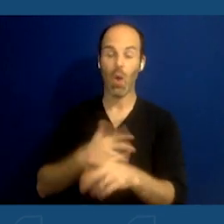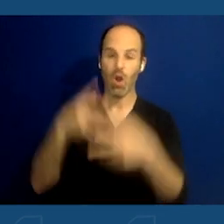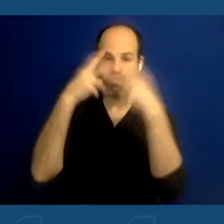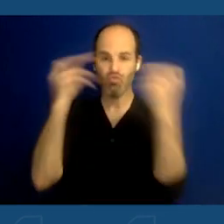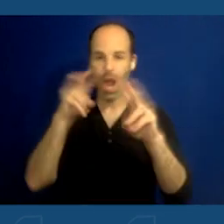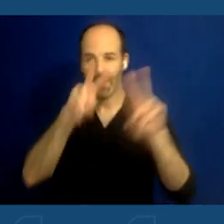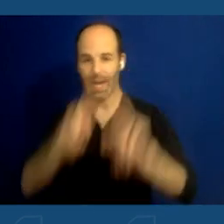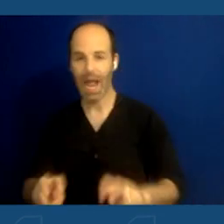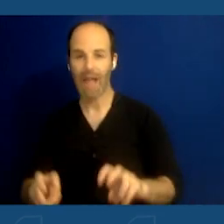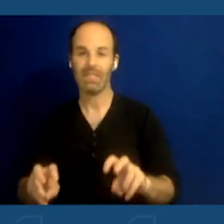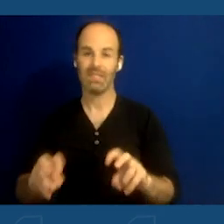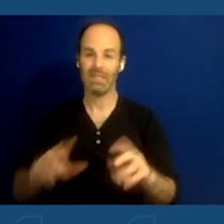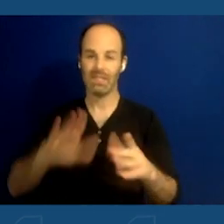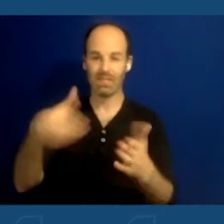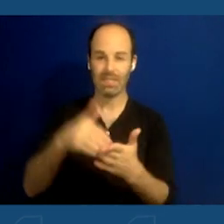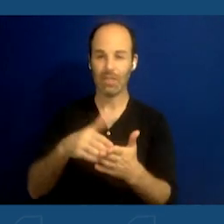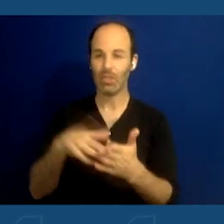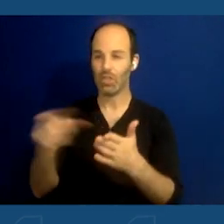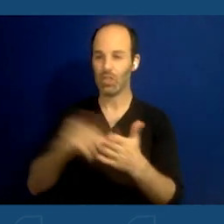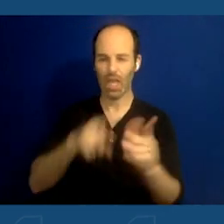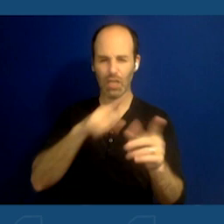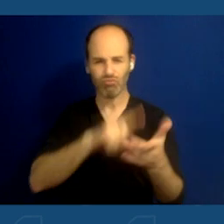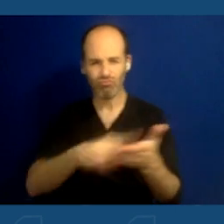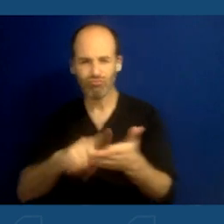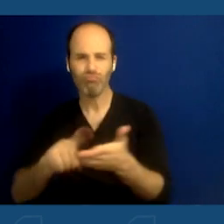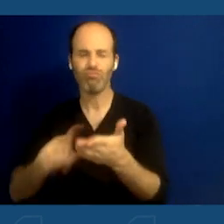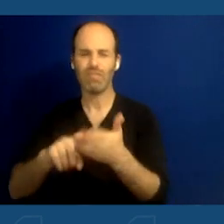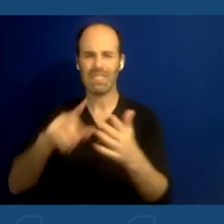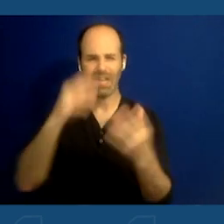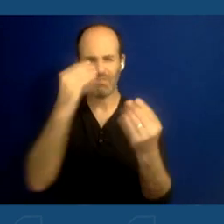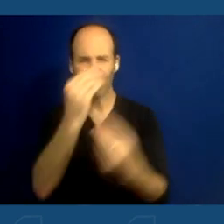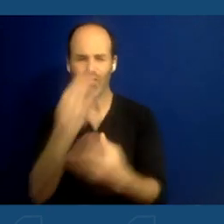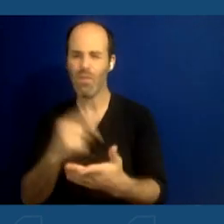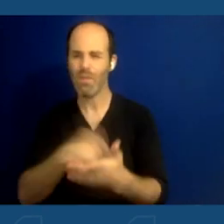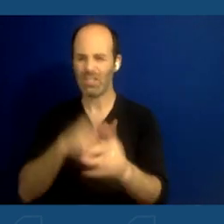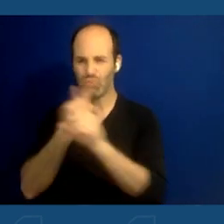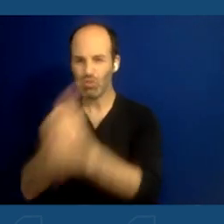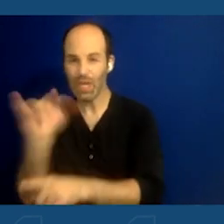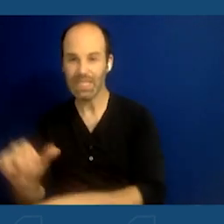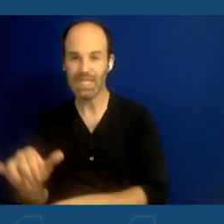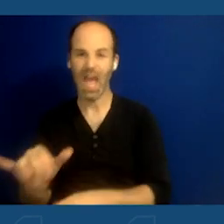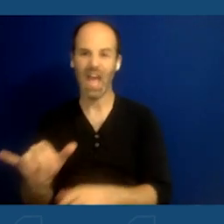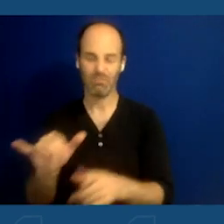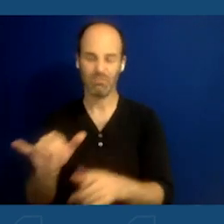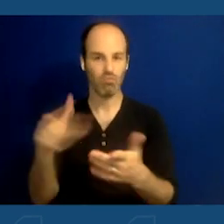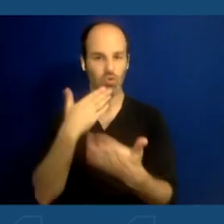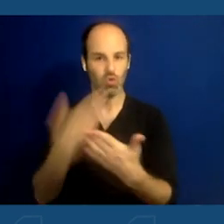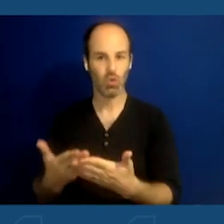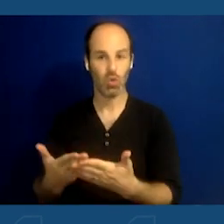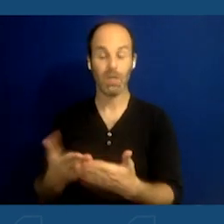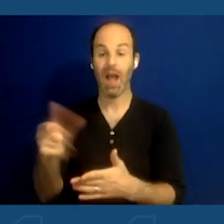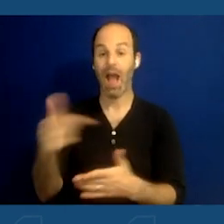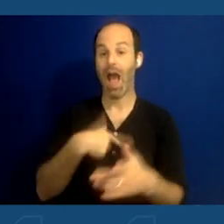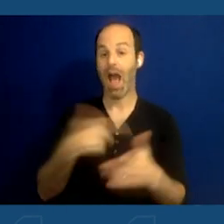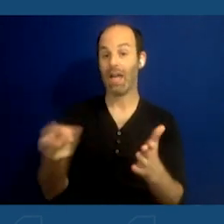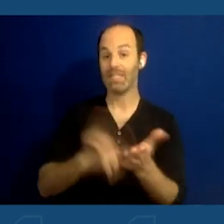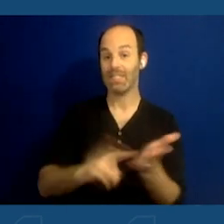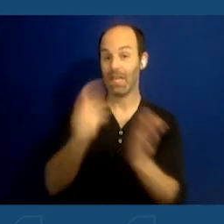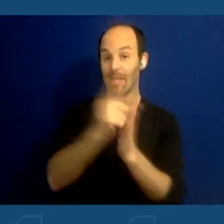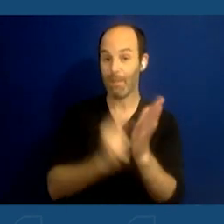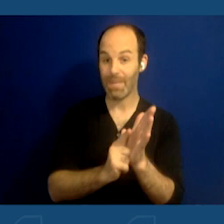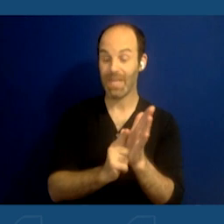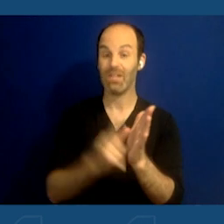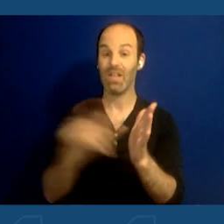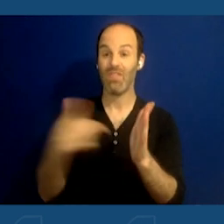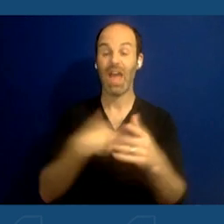they investigate, and they work very intensely. So I signed a bill that allowed the sharing of data collected from our seizures. Believe it or not, it was not allowed